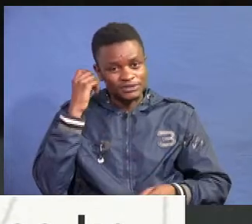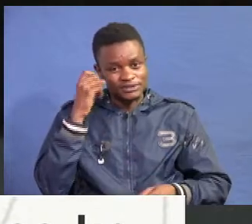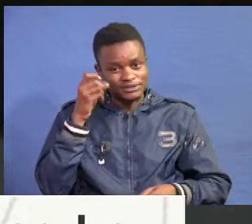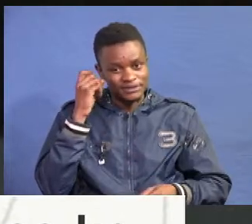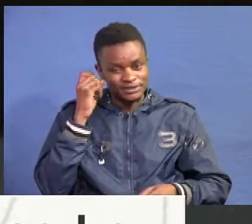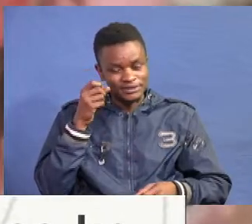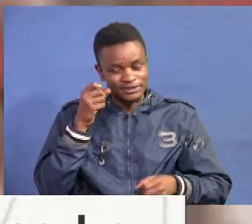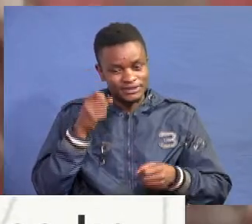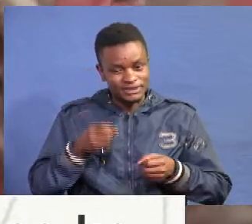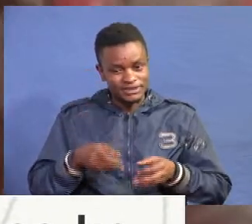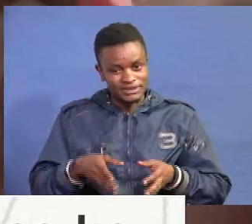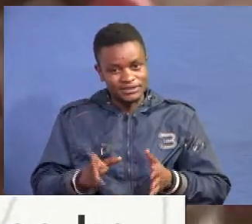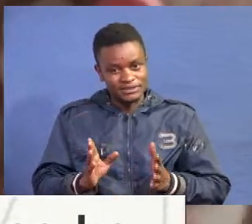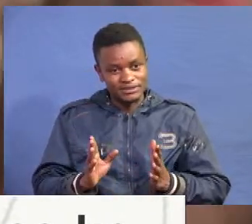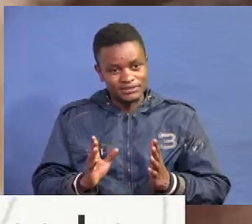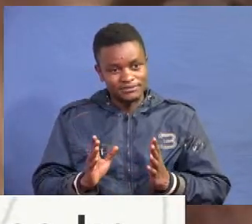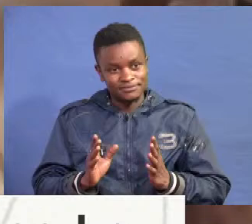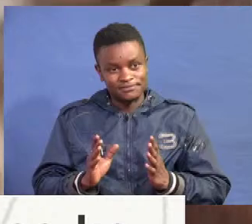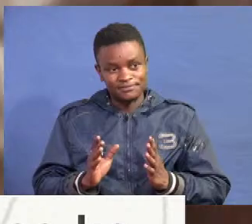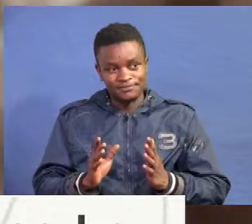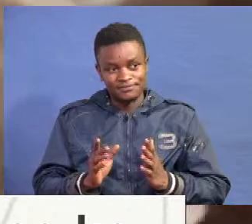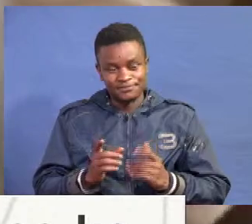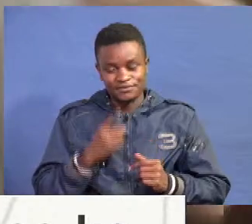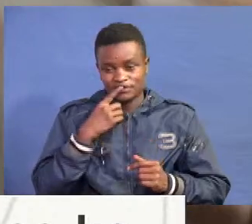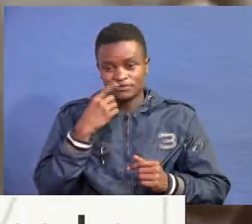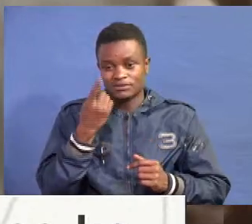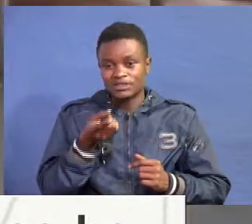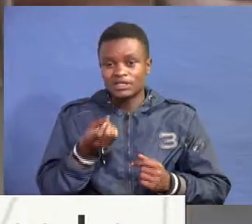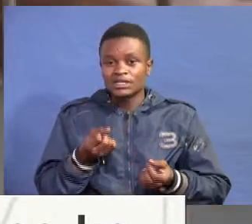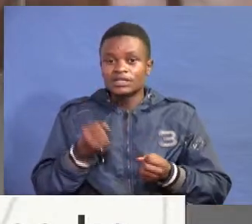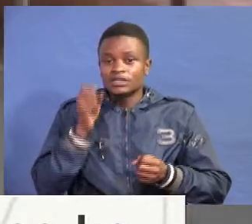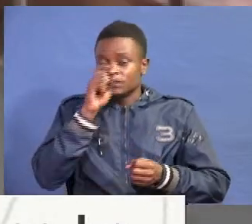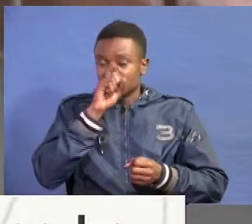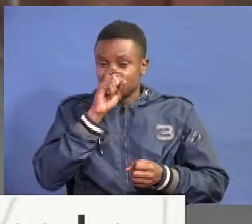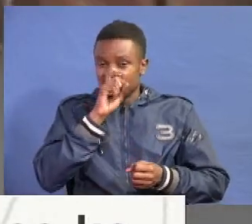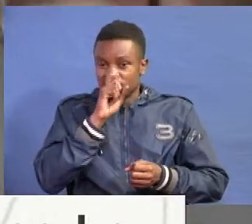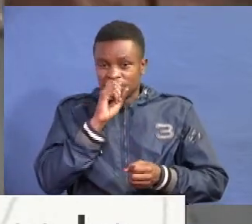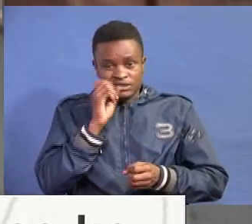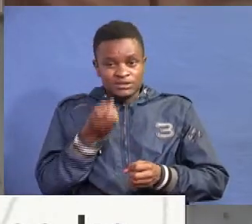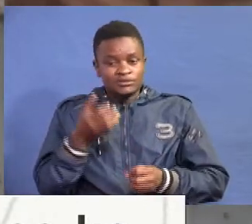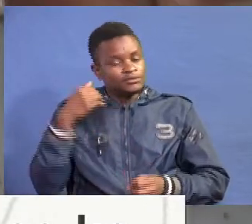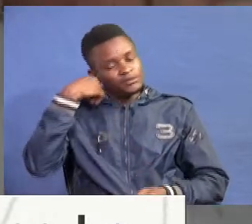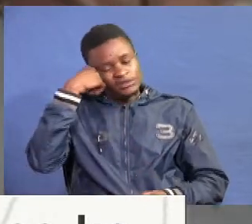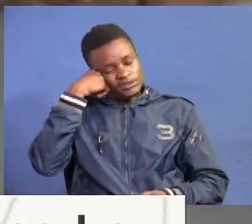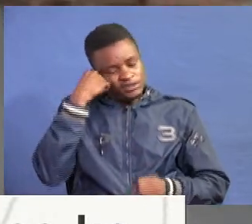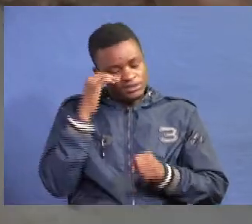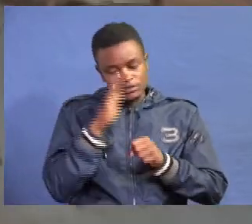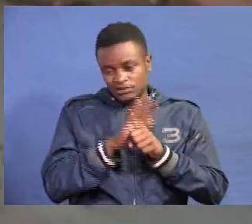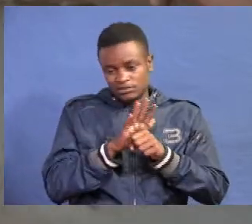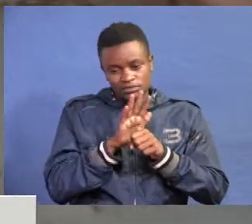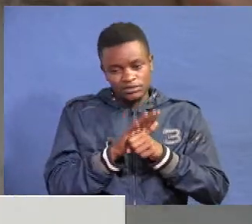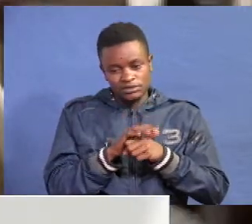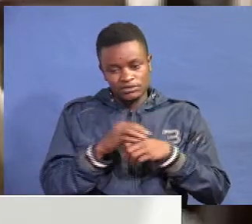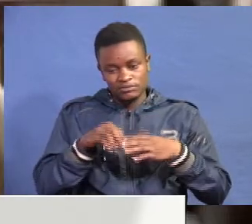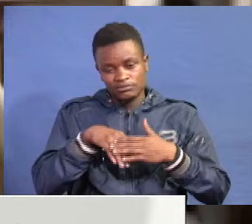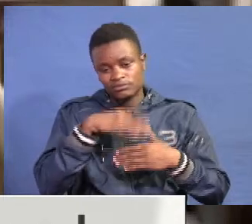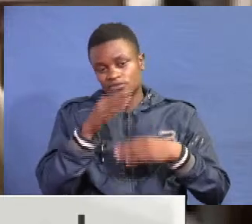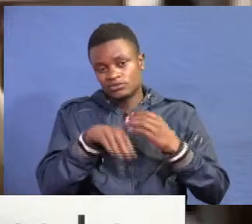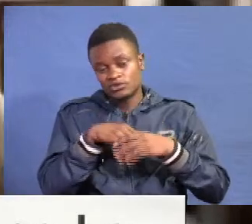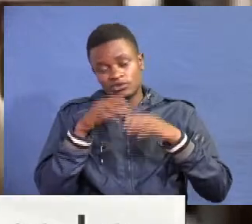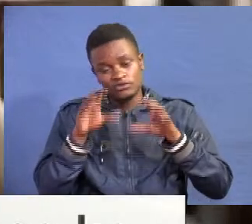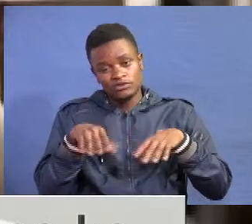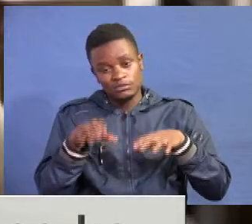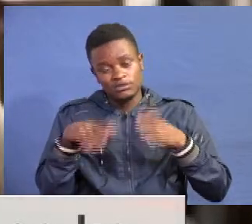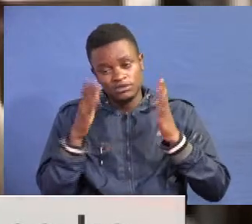farm to another. Additionally, Mutisia says that chicken are infected with various kinds of diseases that every farmer must always be